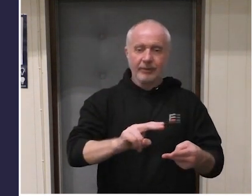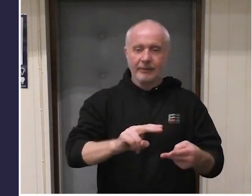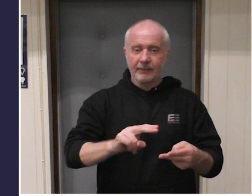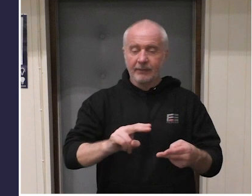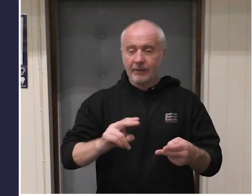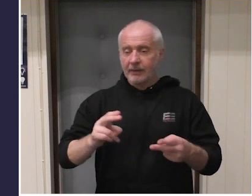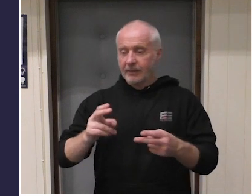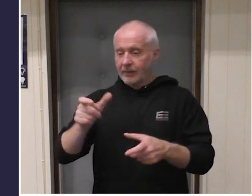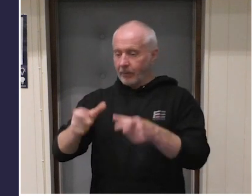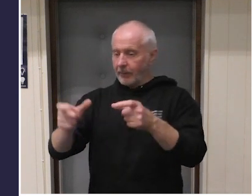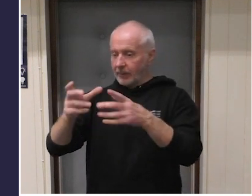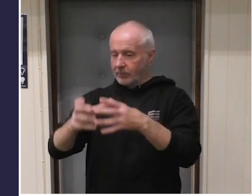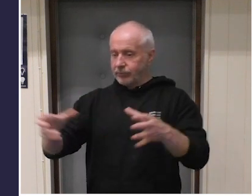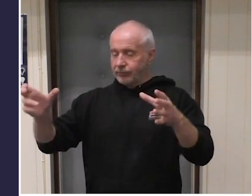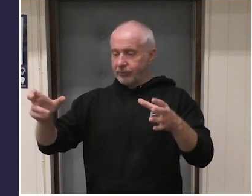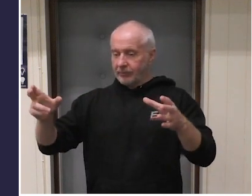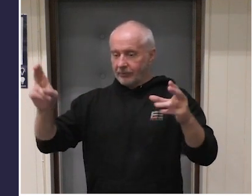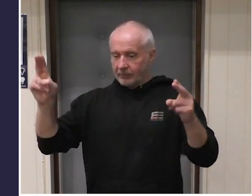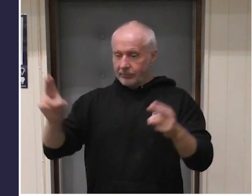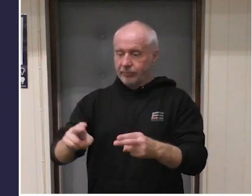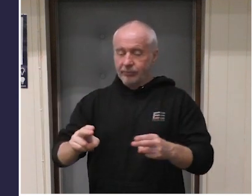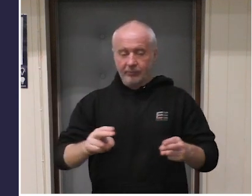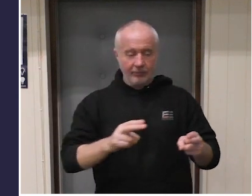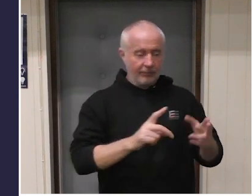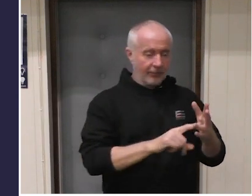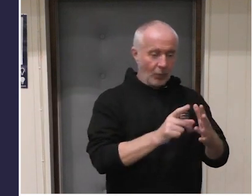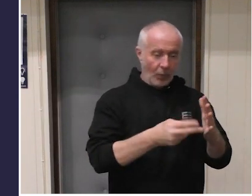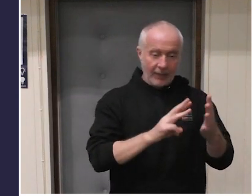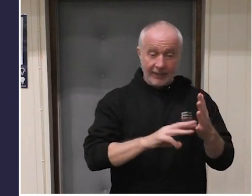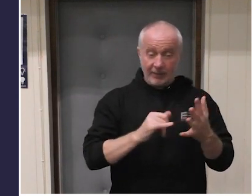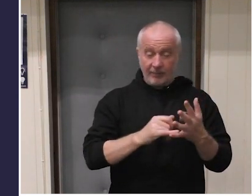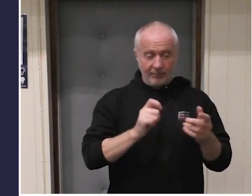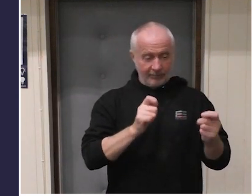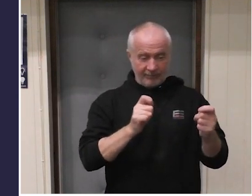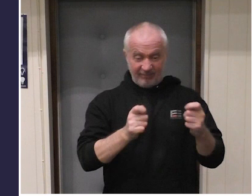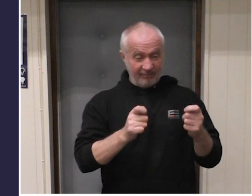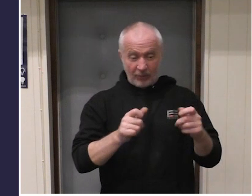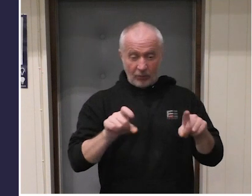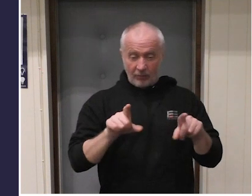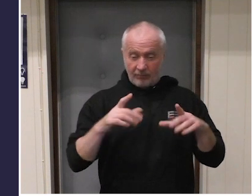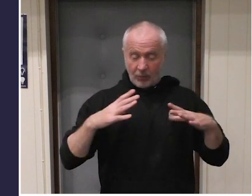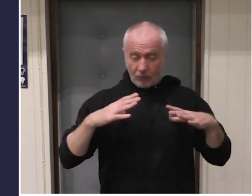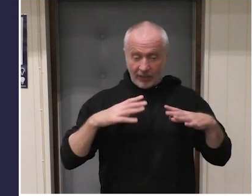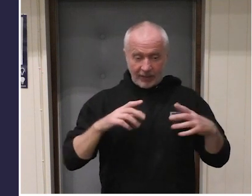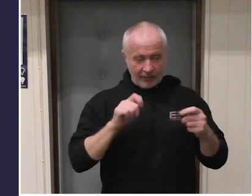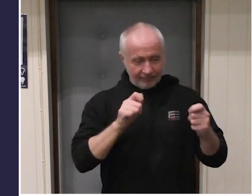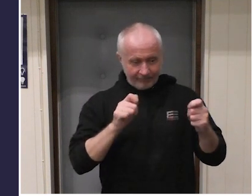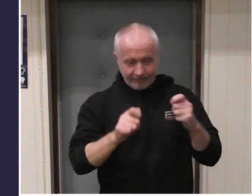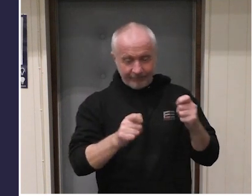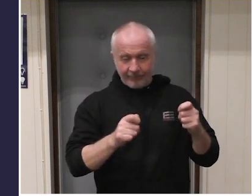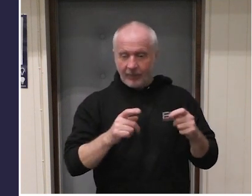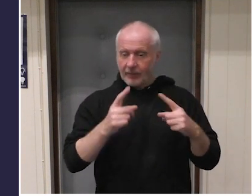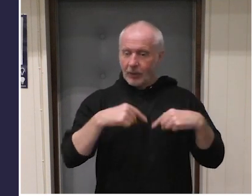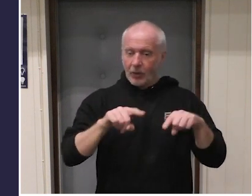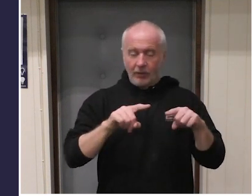population size, organisms are already somewhat maladapted, and so when they diverge, speciation basically means they can no longer